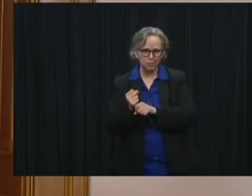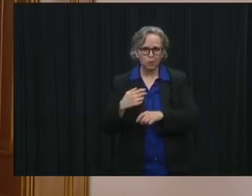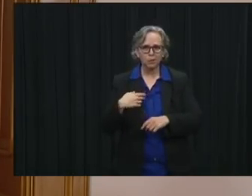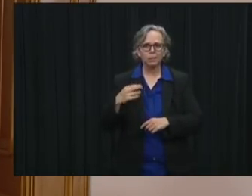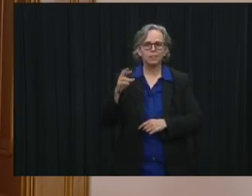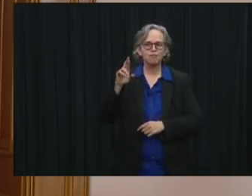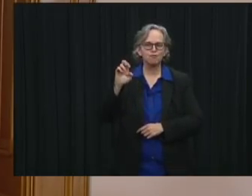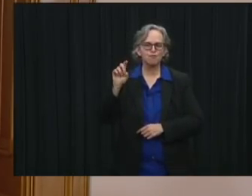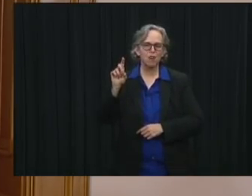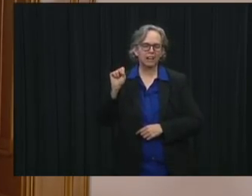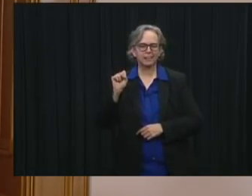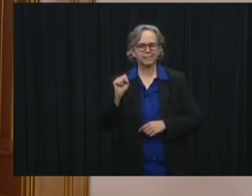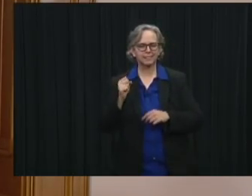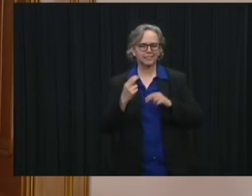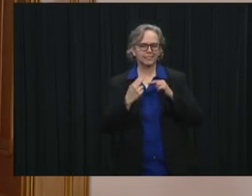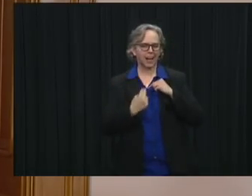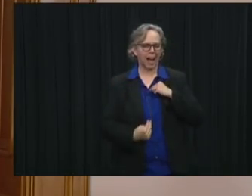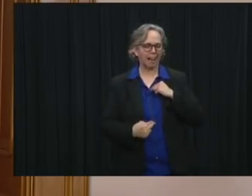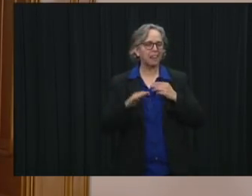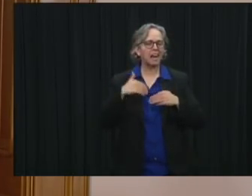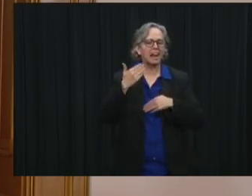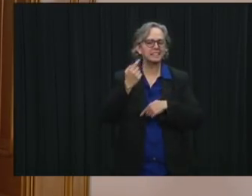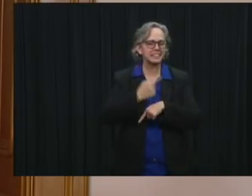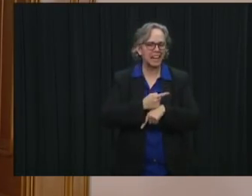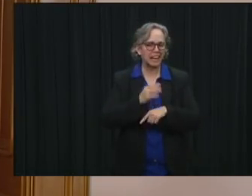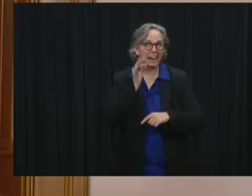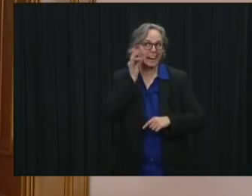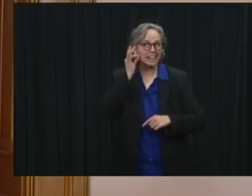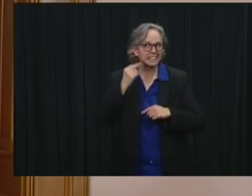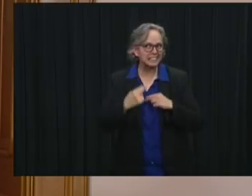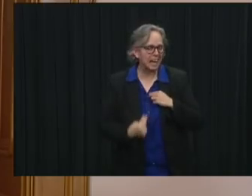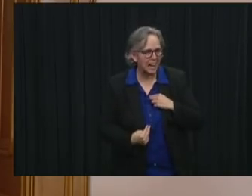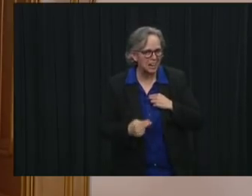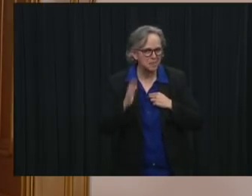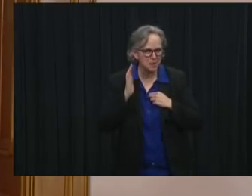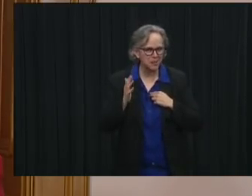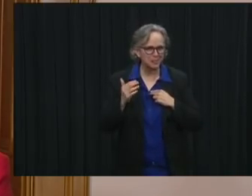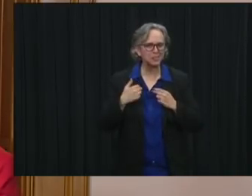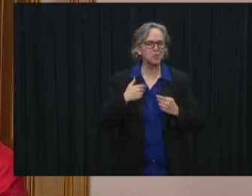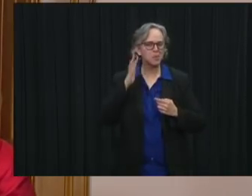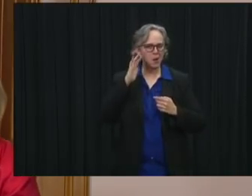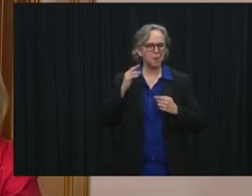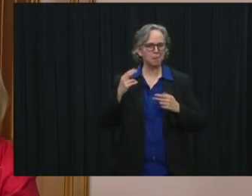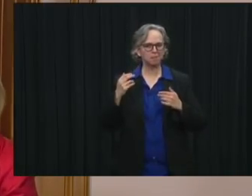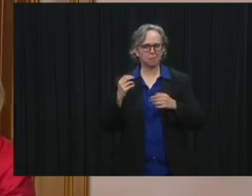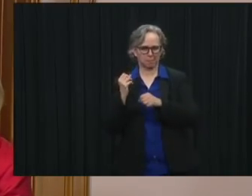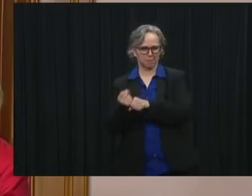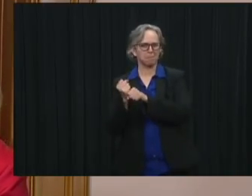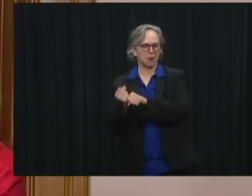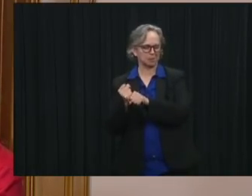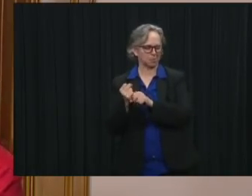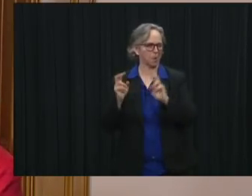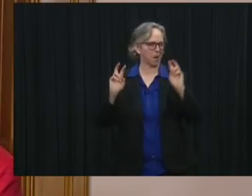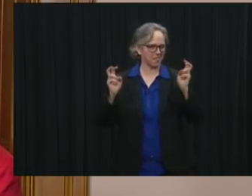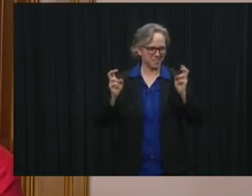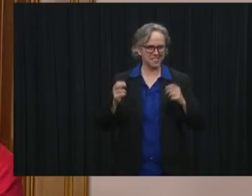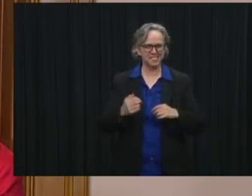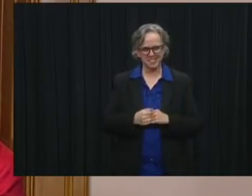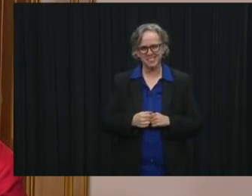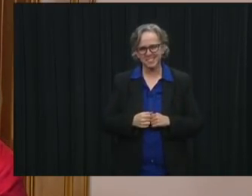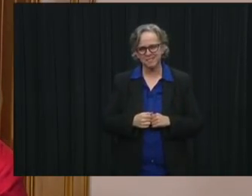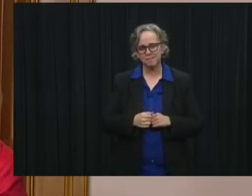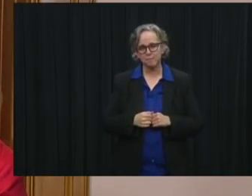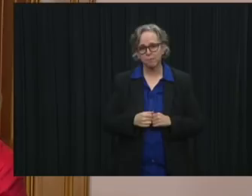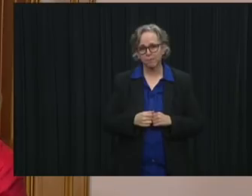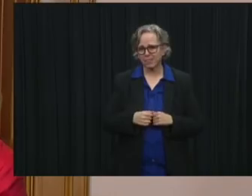So things to come. We will play baseball again, and we just got to all hang in there and get